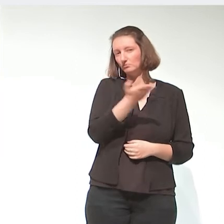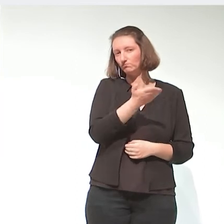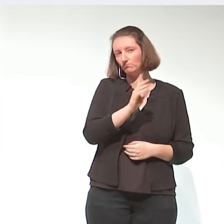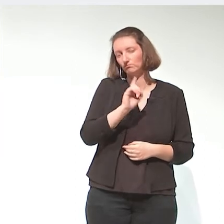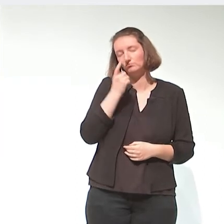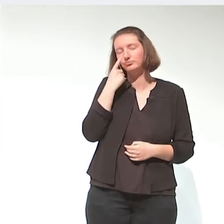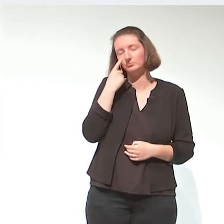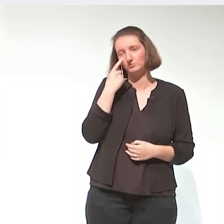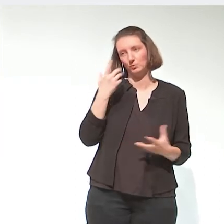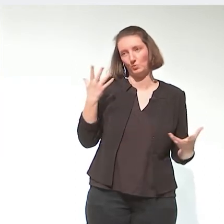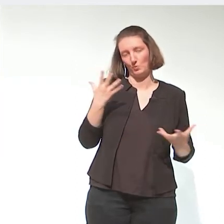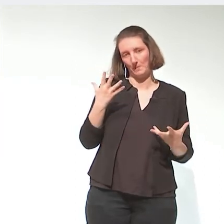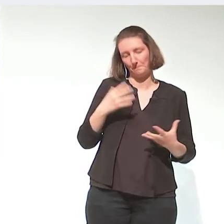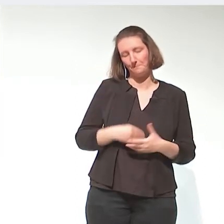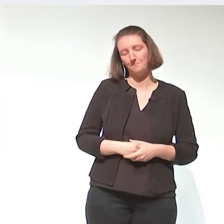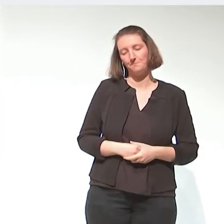escaping Ukraine